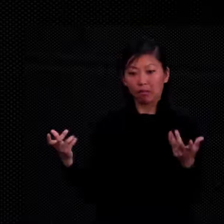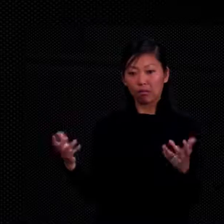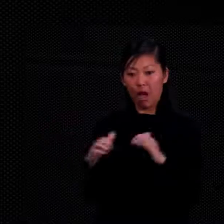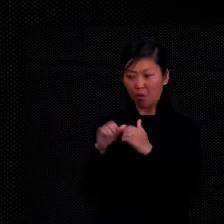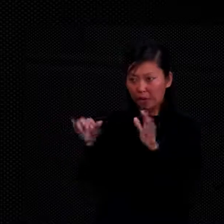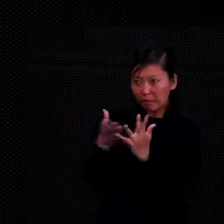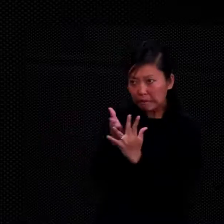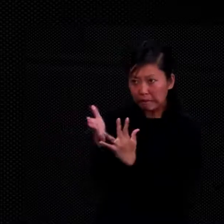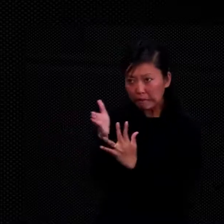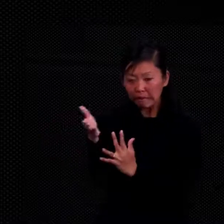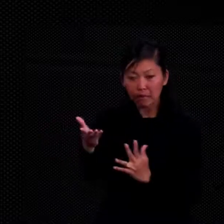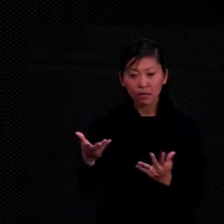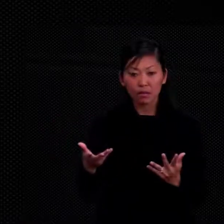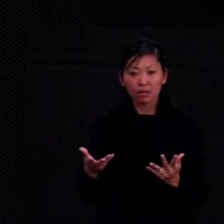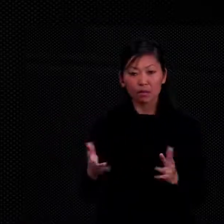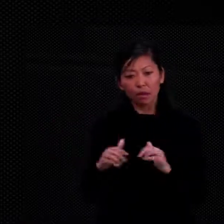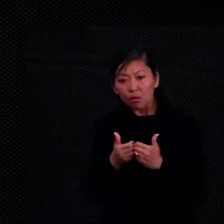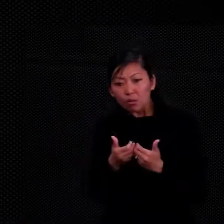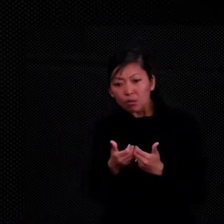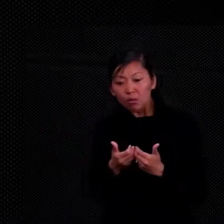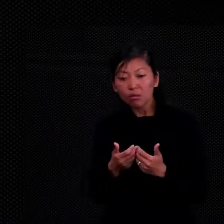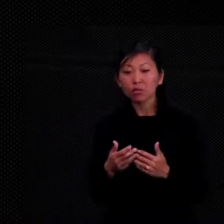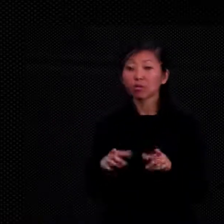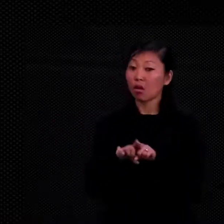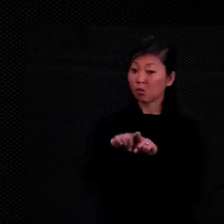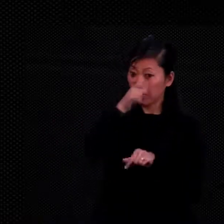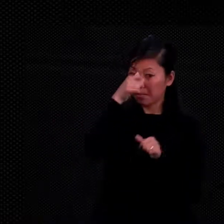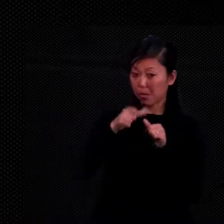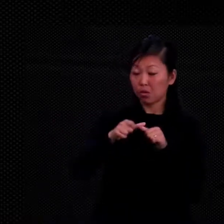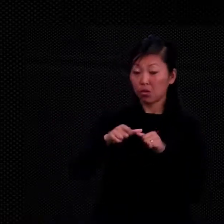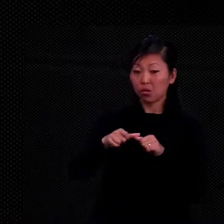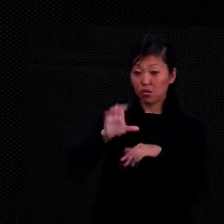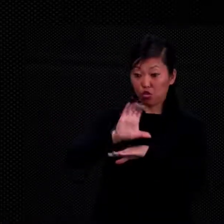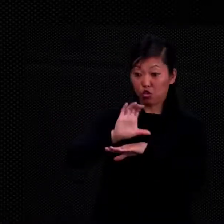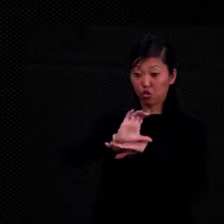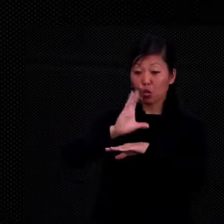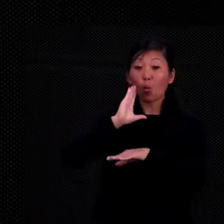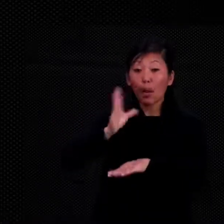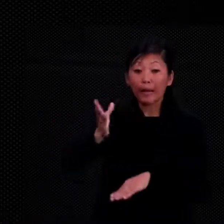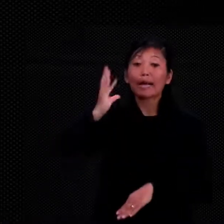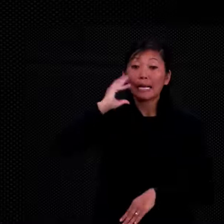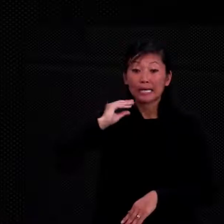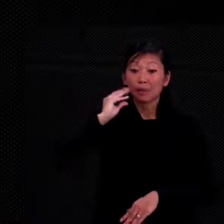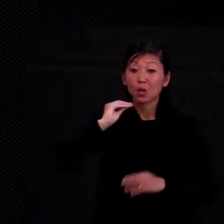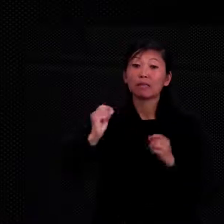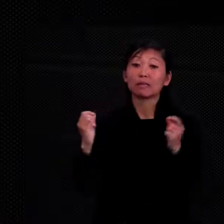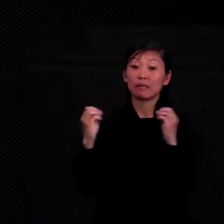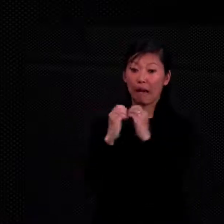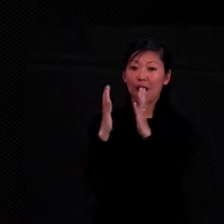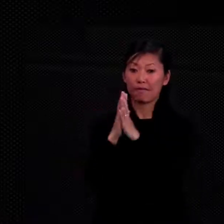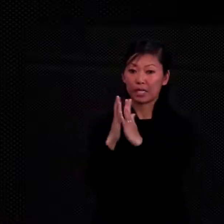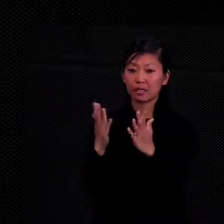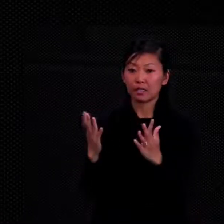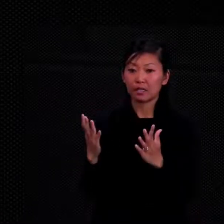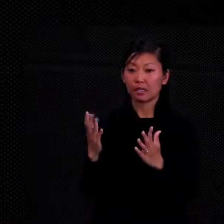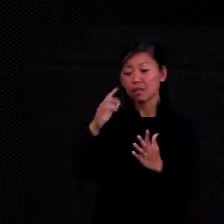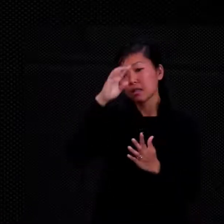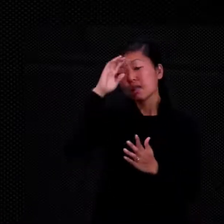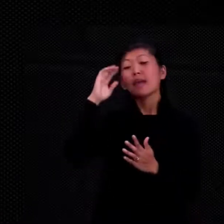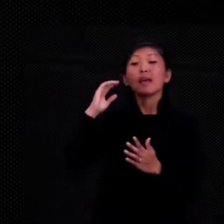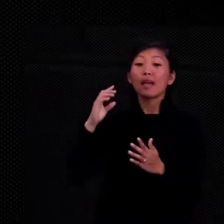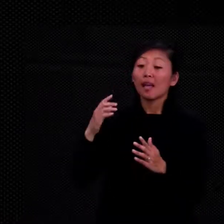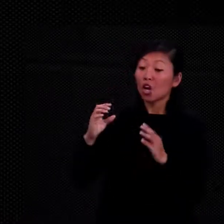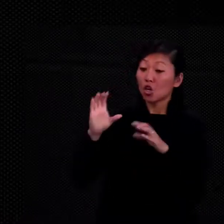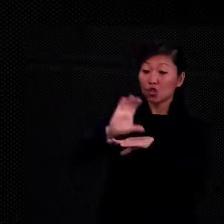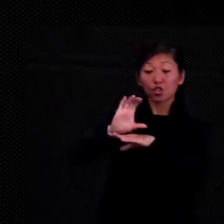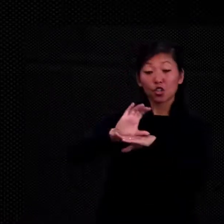it? And here's the challenging part of the church. The church, from time to time, gives us a glimpse of the future kingdom that is to